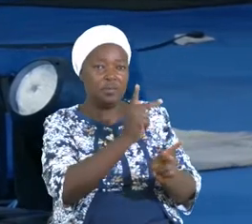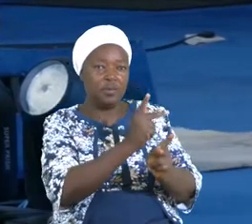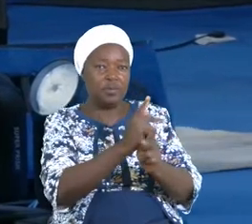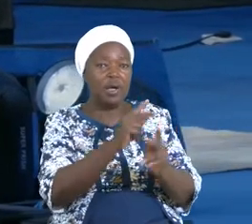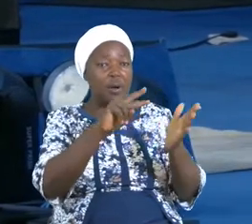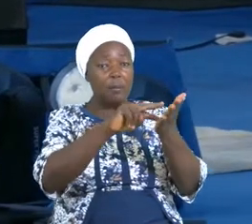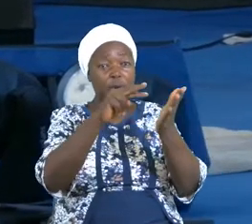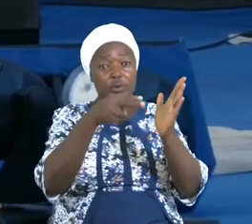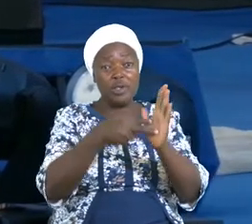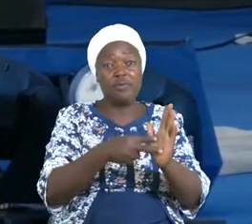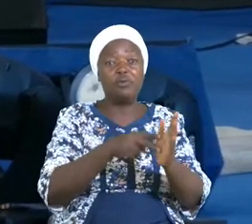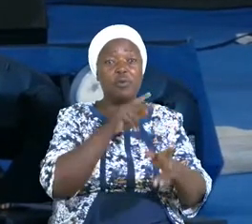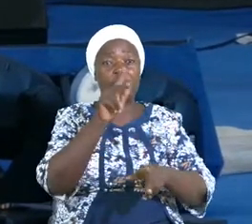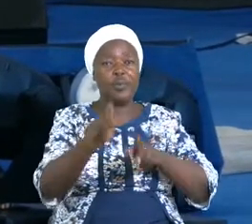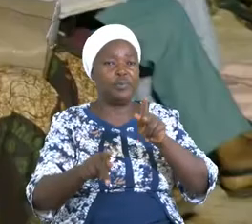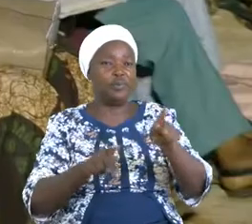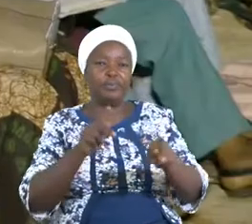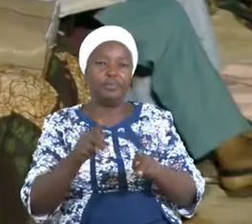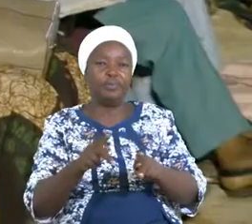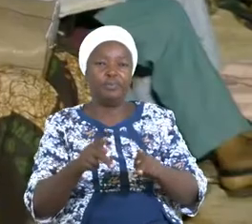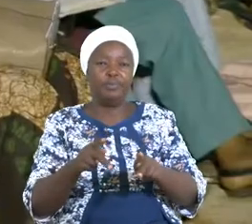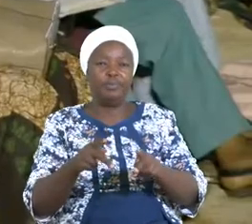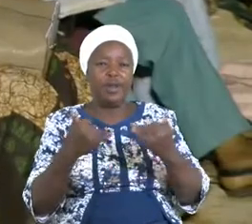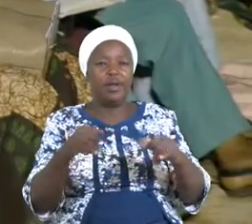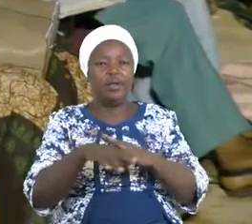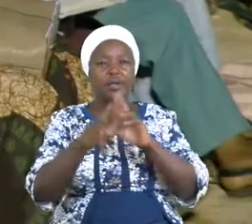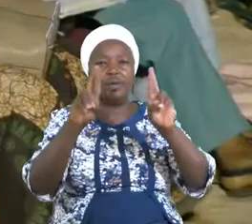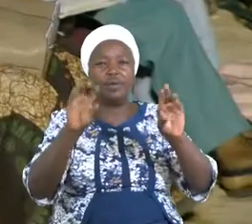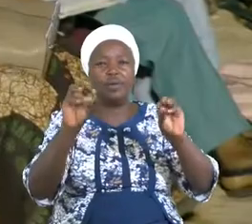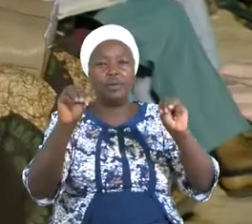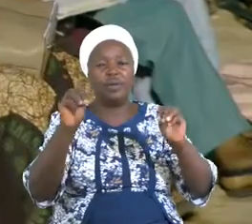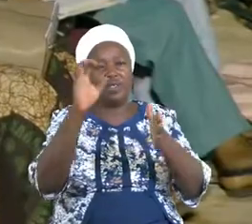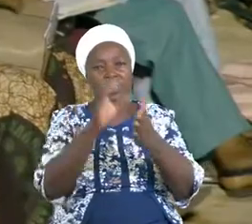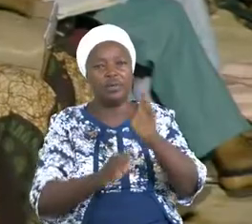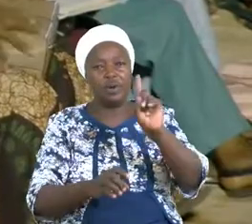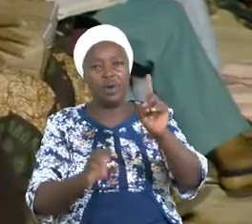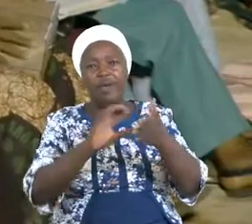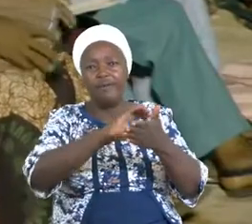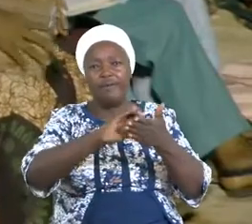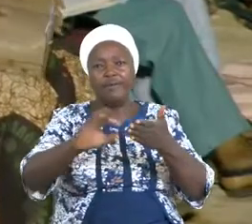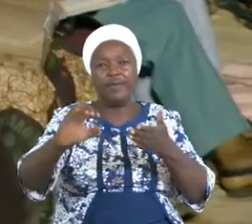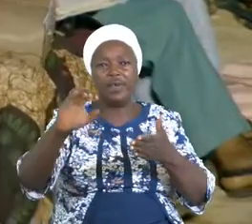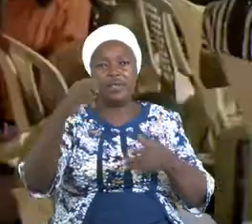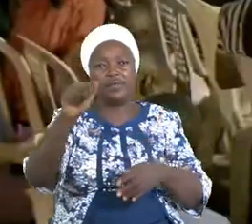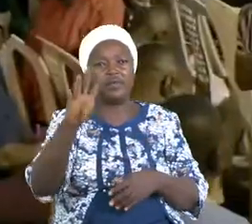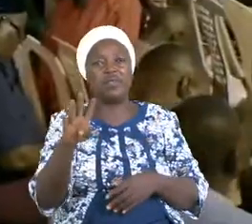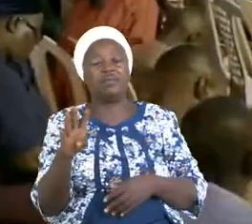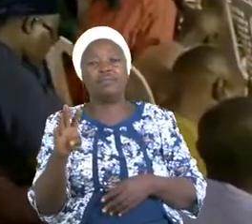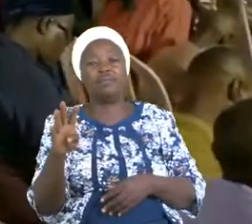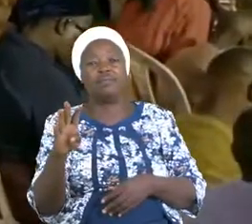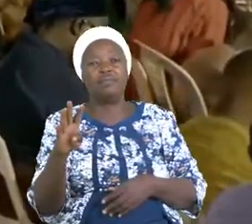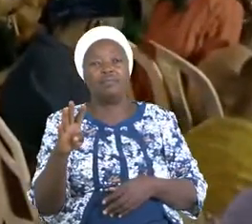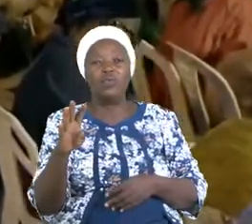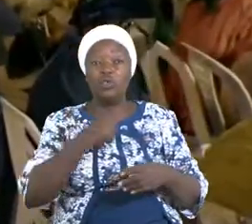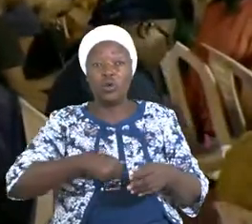purposeful people. Look at Romans chapter 1. I'm reading from verse 14. From verse 4,